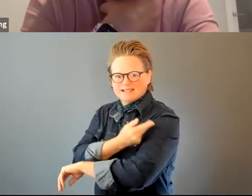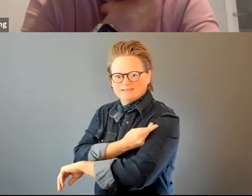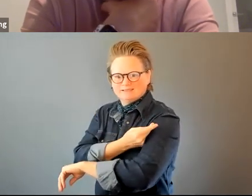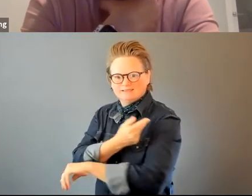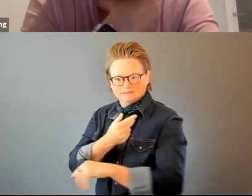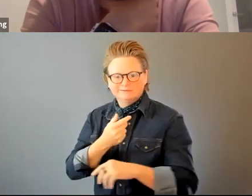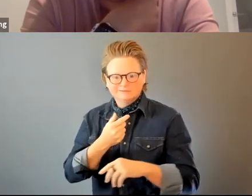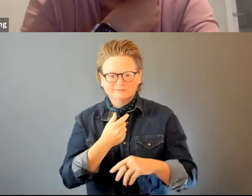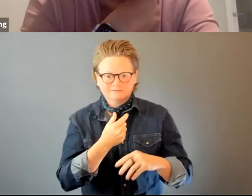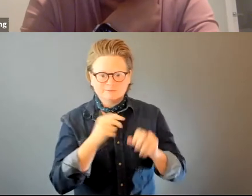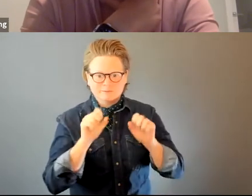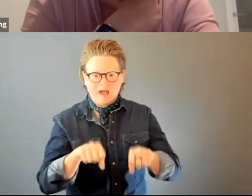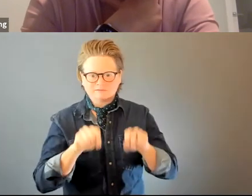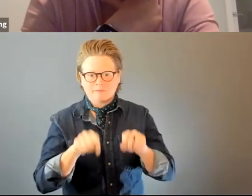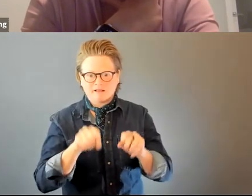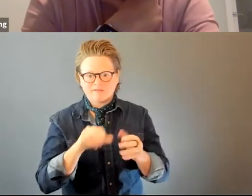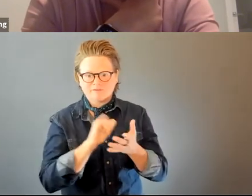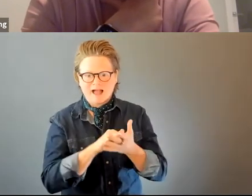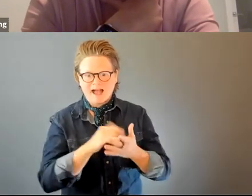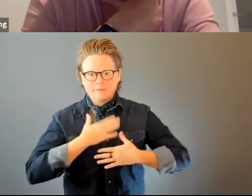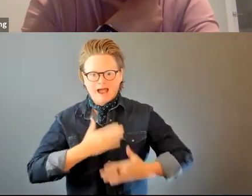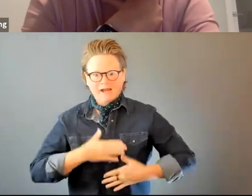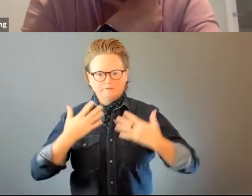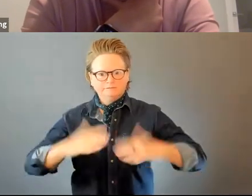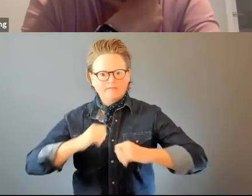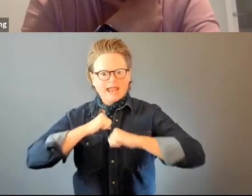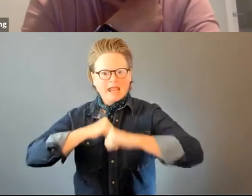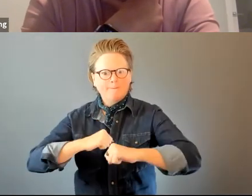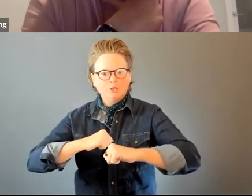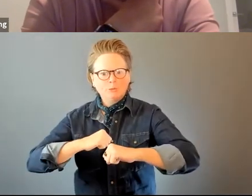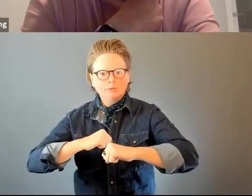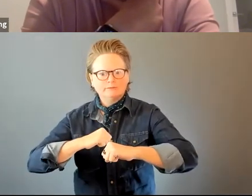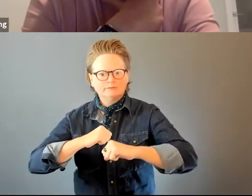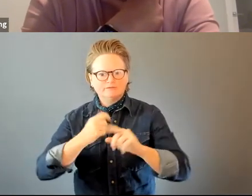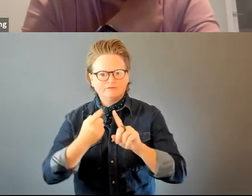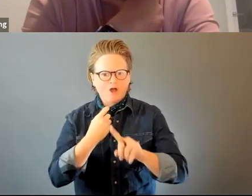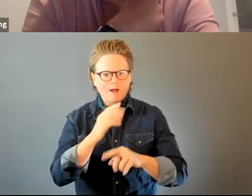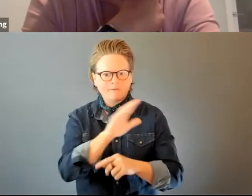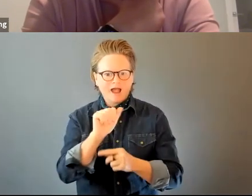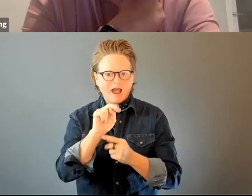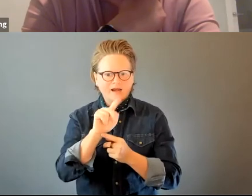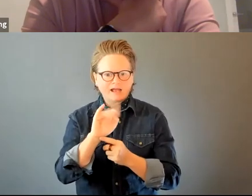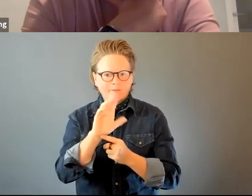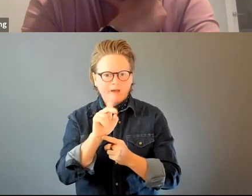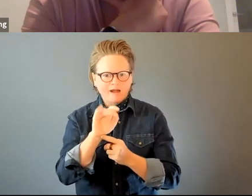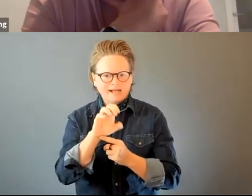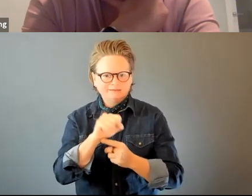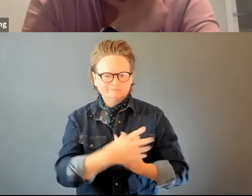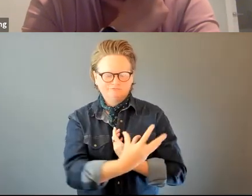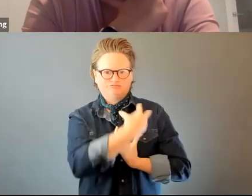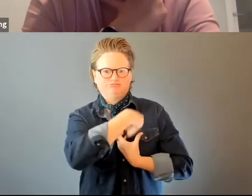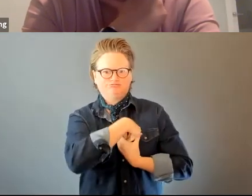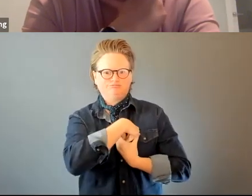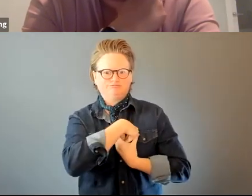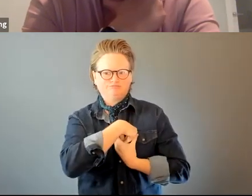and then they take the COVID vaccine. Is it possible that the body may be like immune from